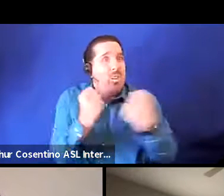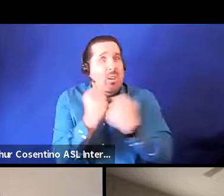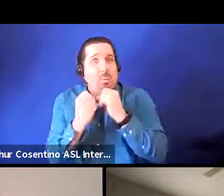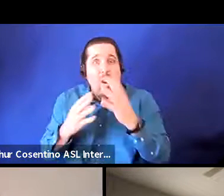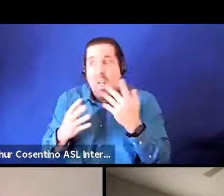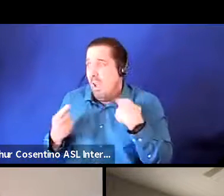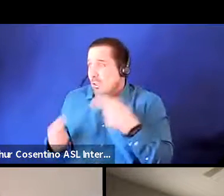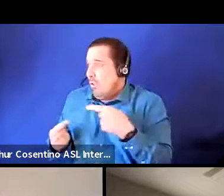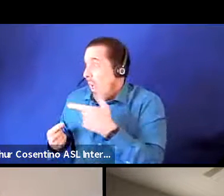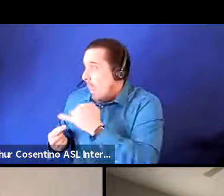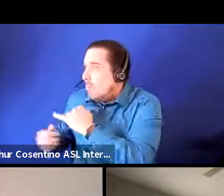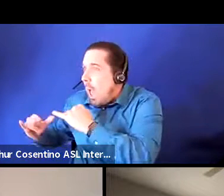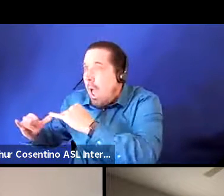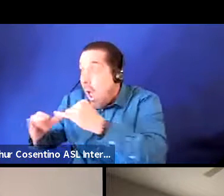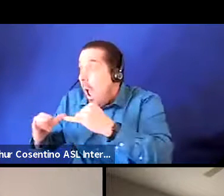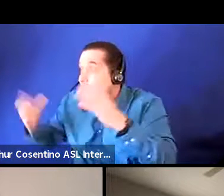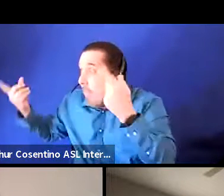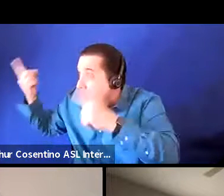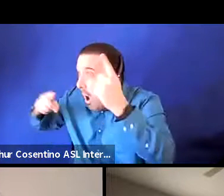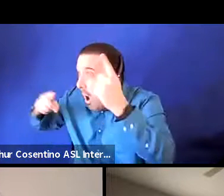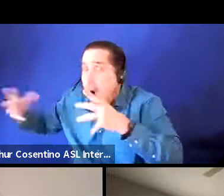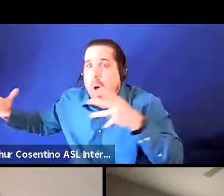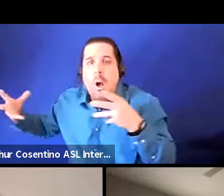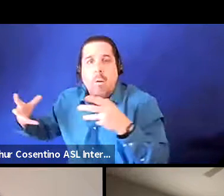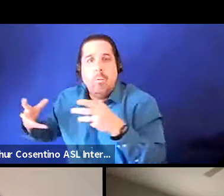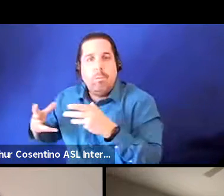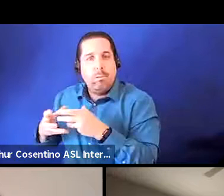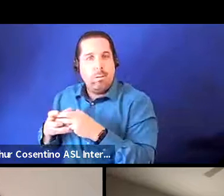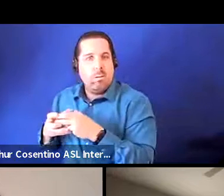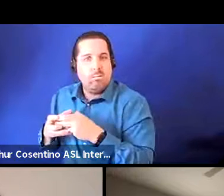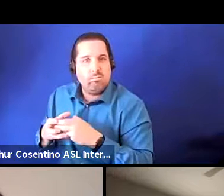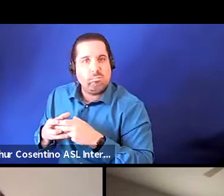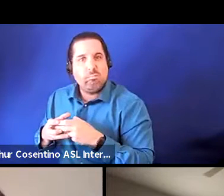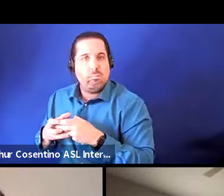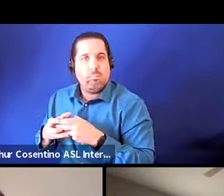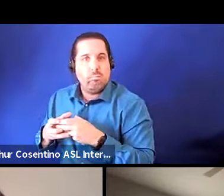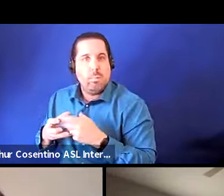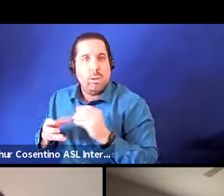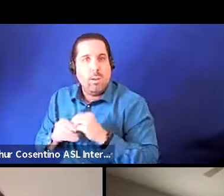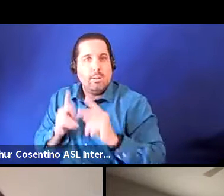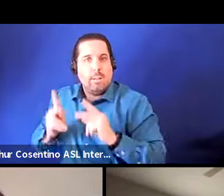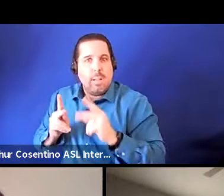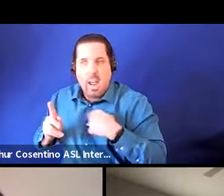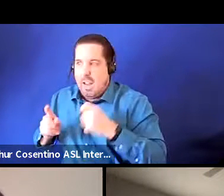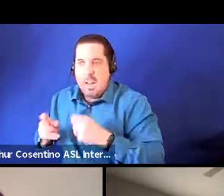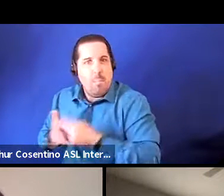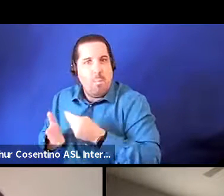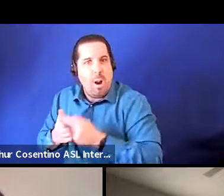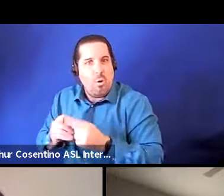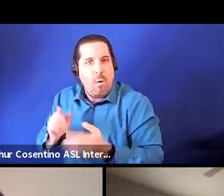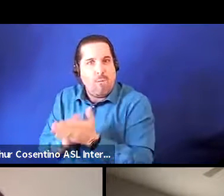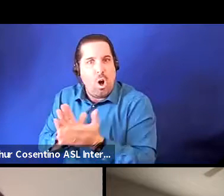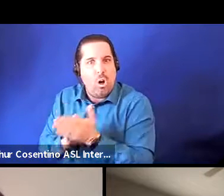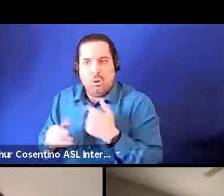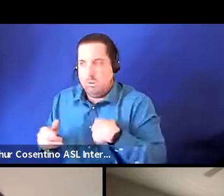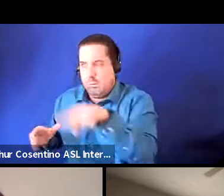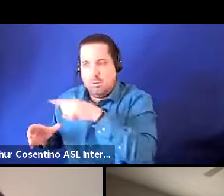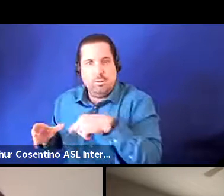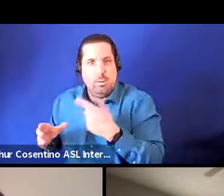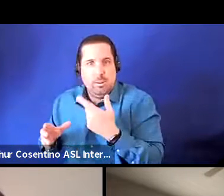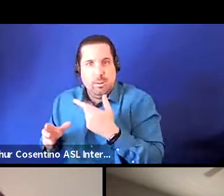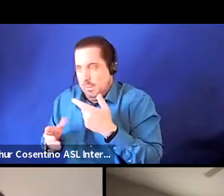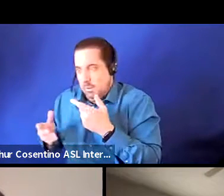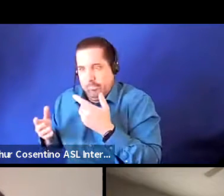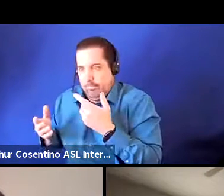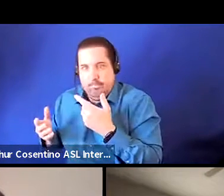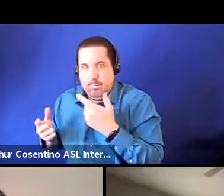grappling with the same kind of things, right? And so in a society where, we need money to function. Like, we can't do it without it. We